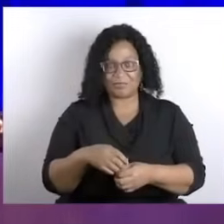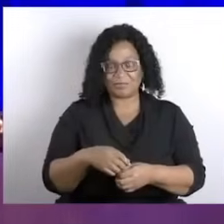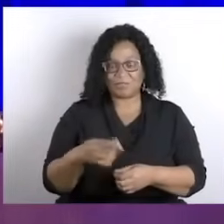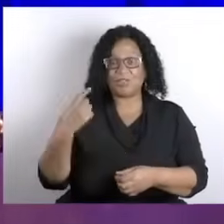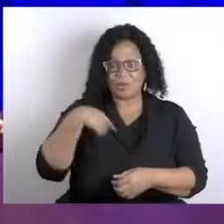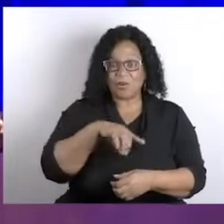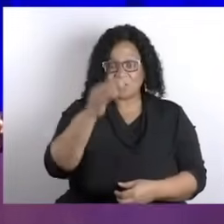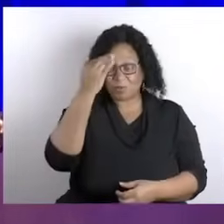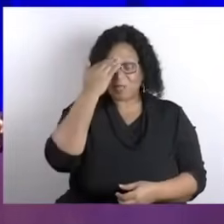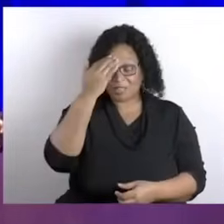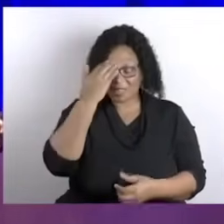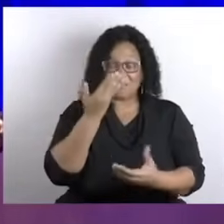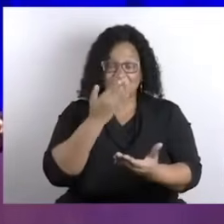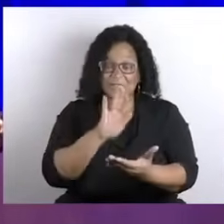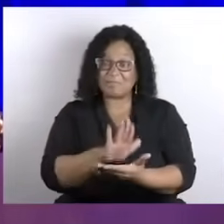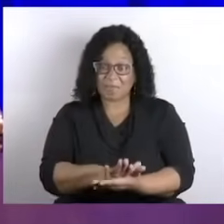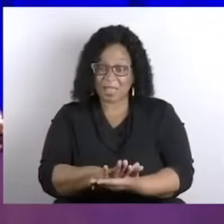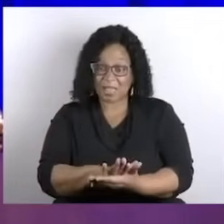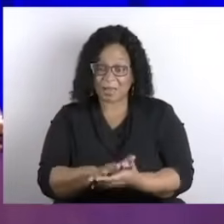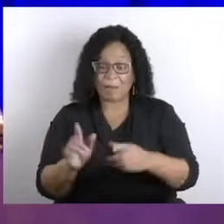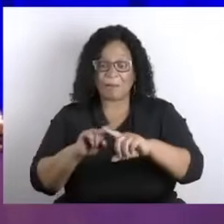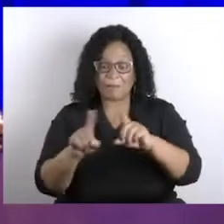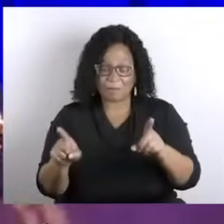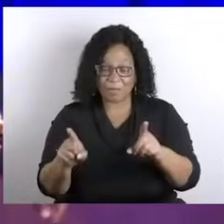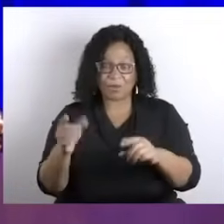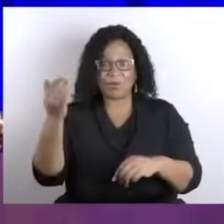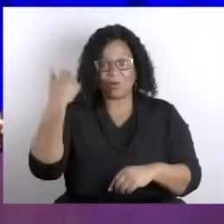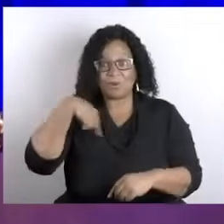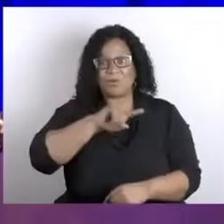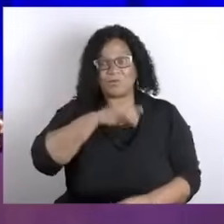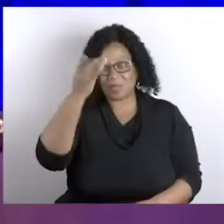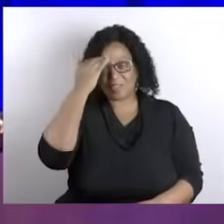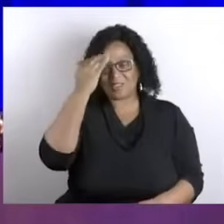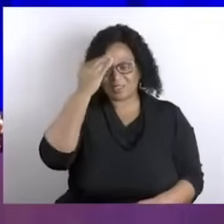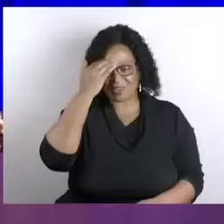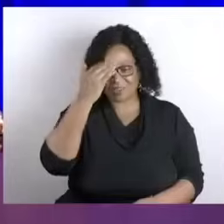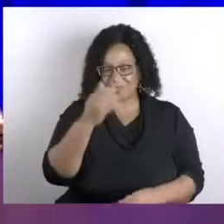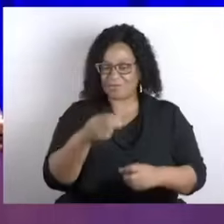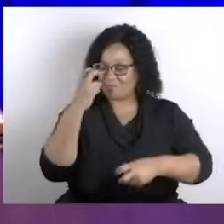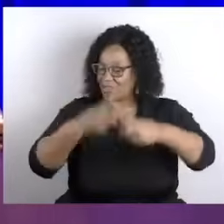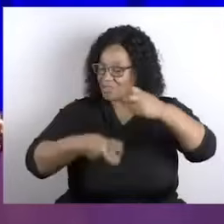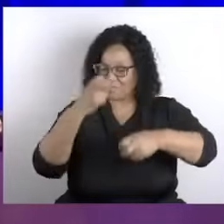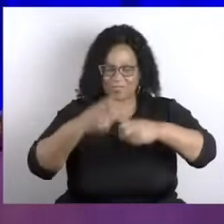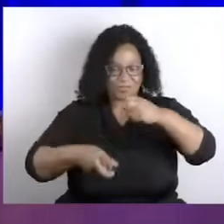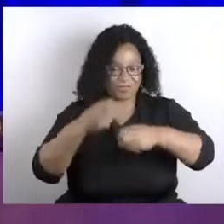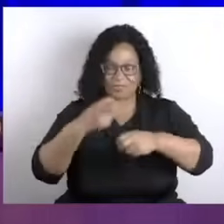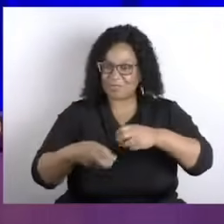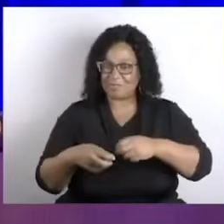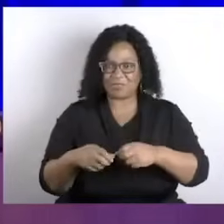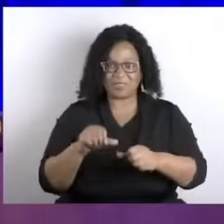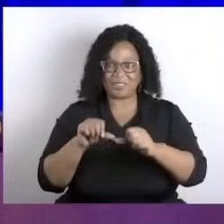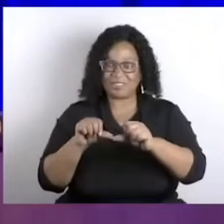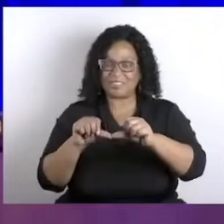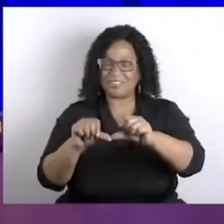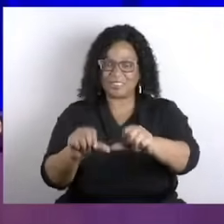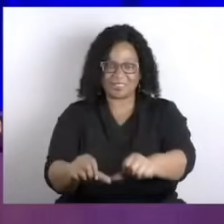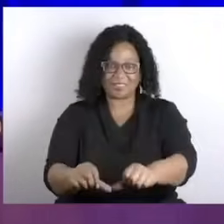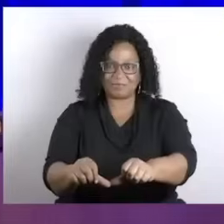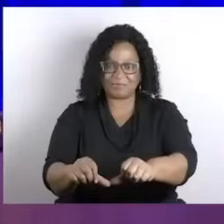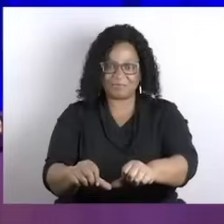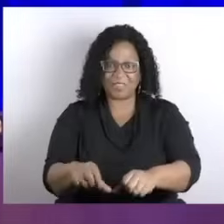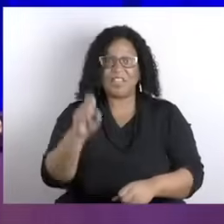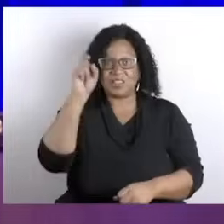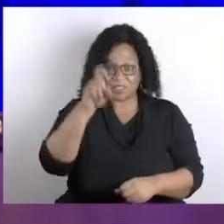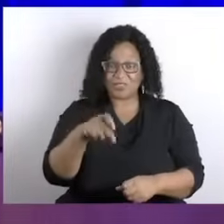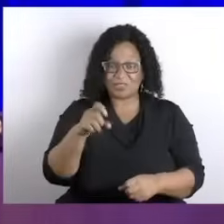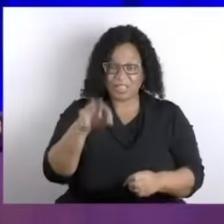trouble, come on, help me preach, don't last always. I know it looks ugly right now, but if you vote, Trump won't last